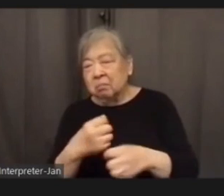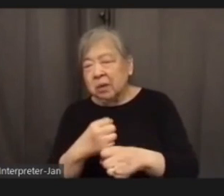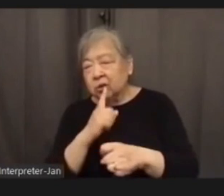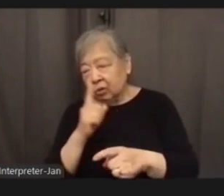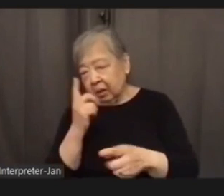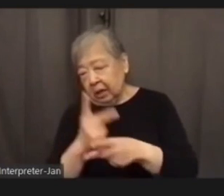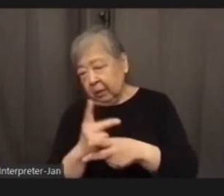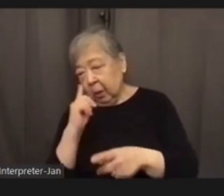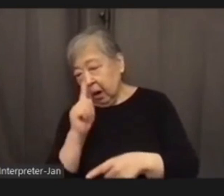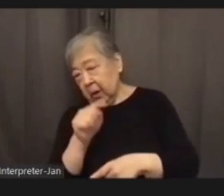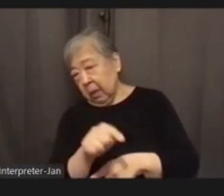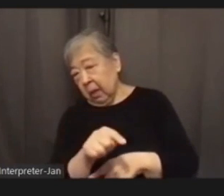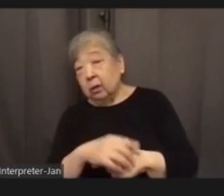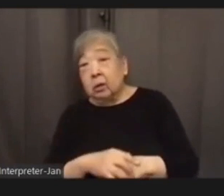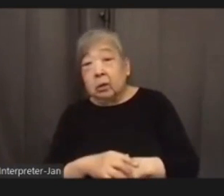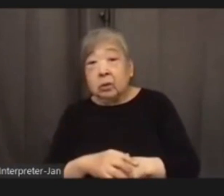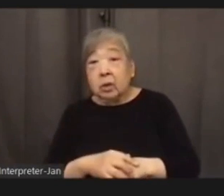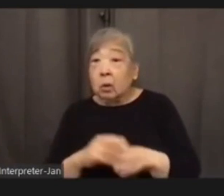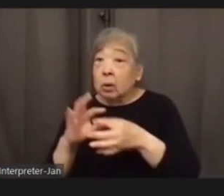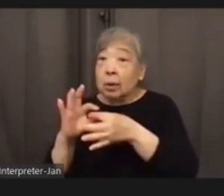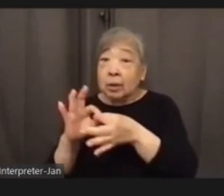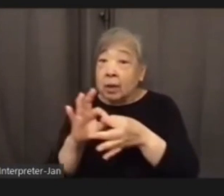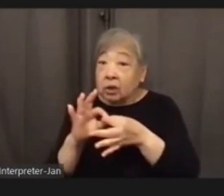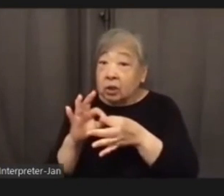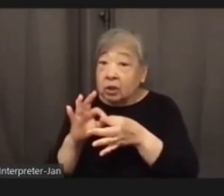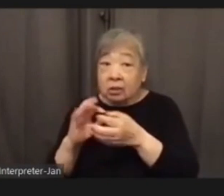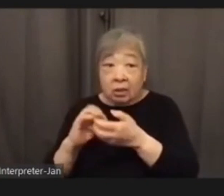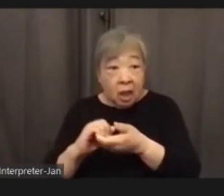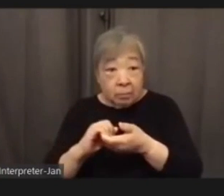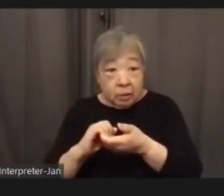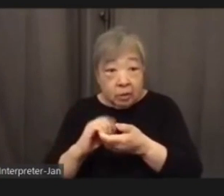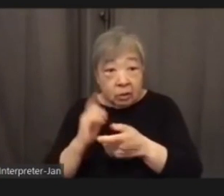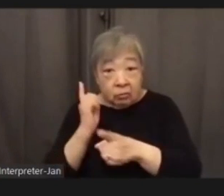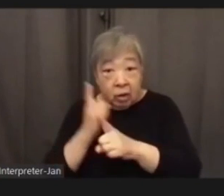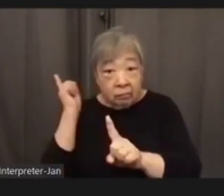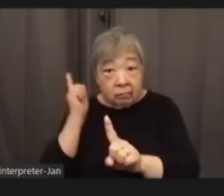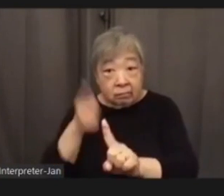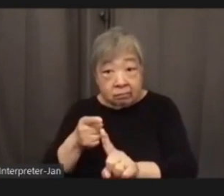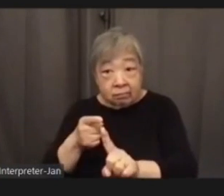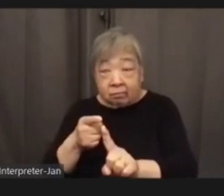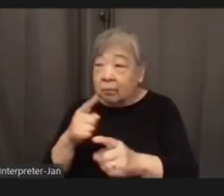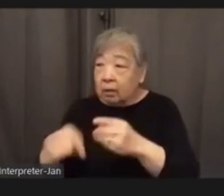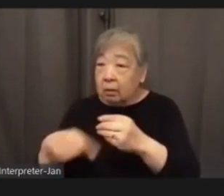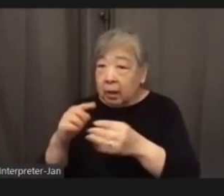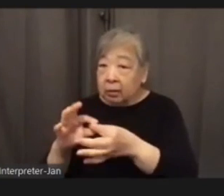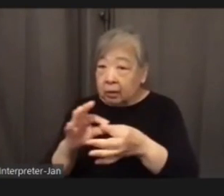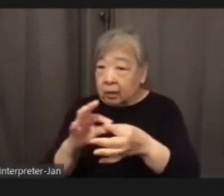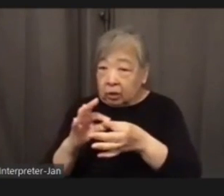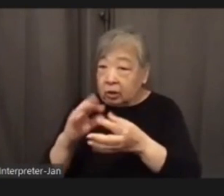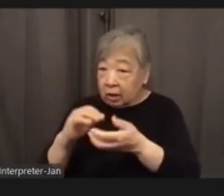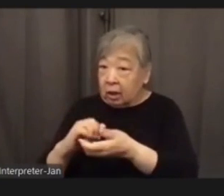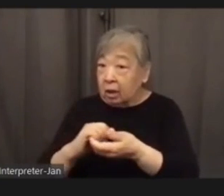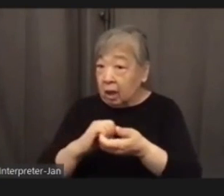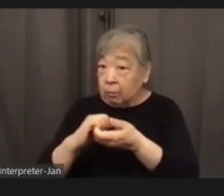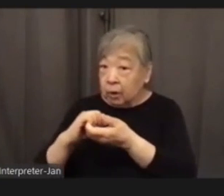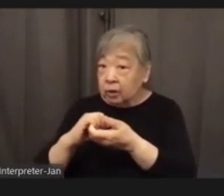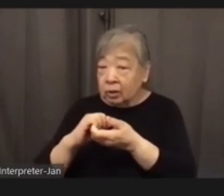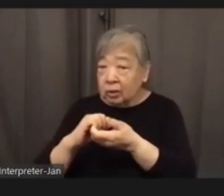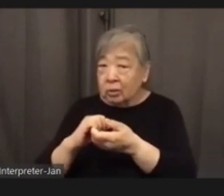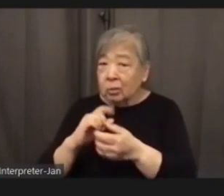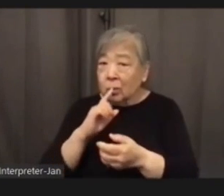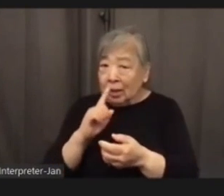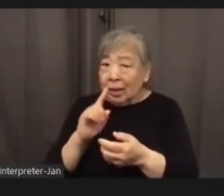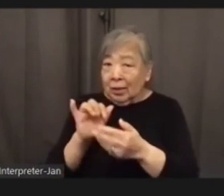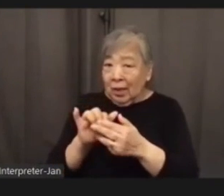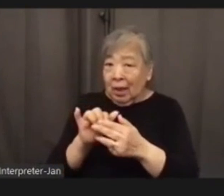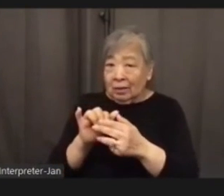over there. So connections and collaborations. Right? It's all about connections and collaborations. That's the heart